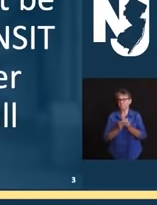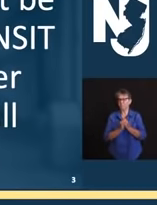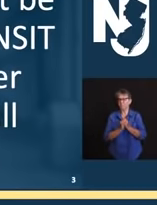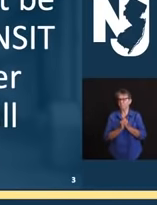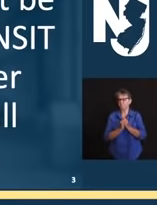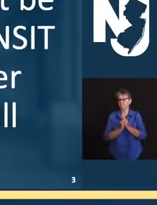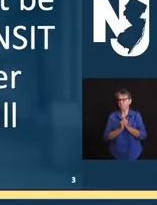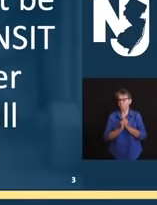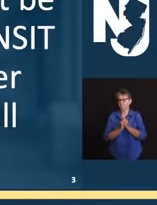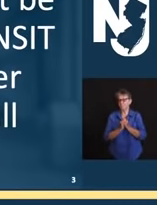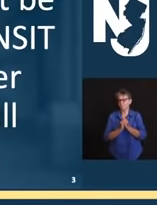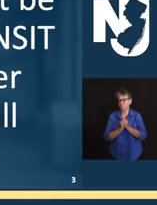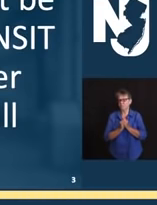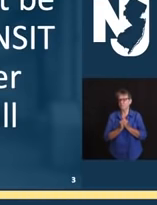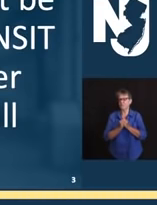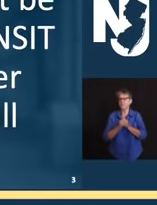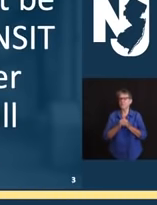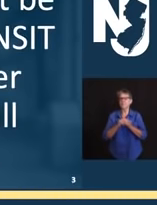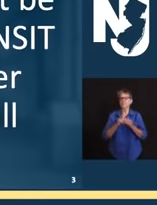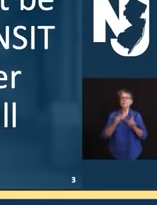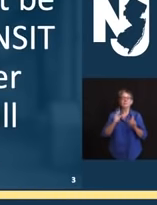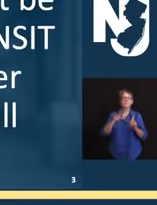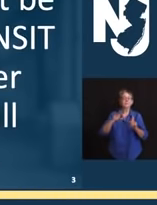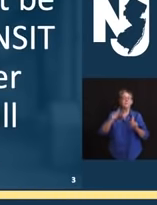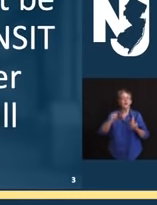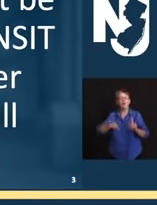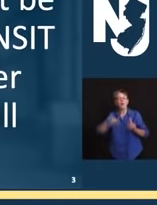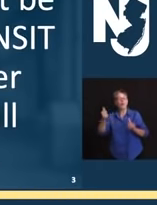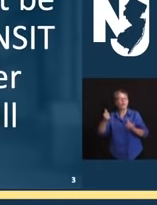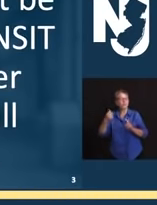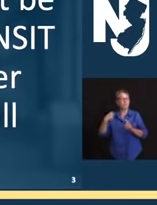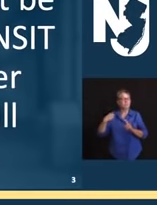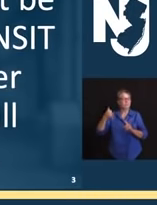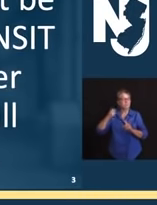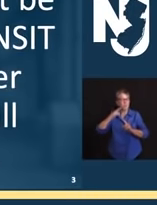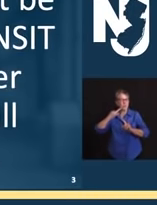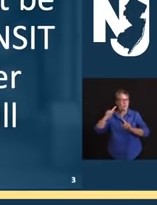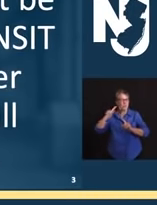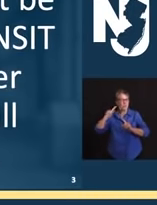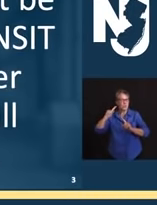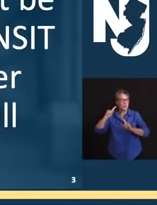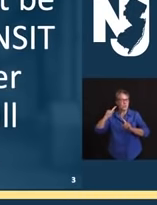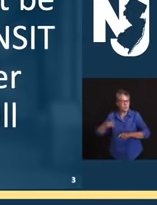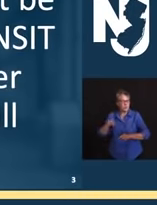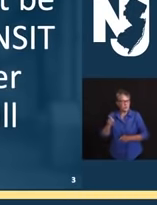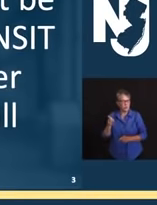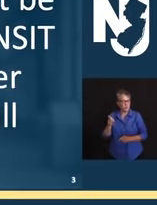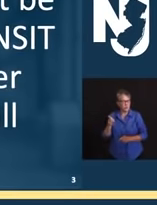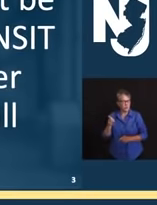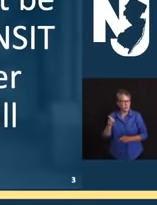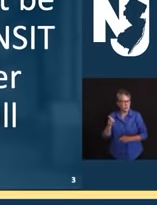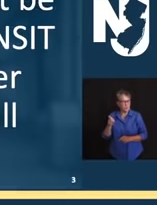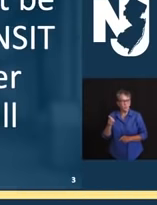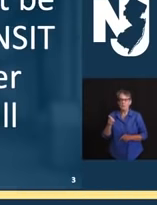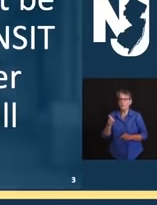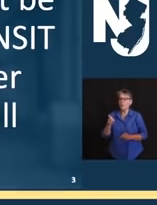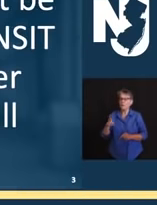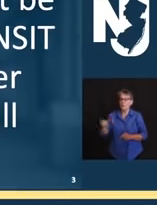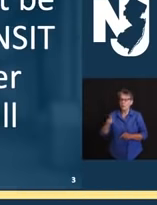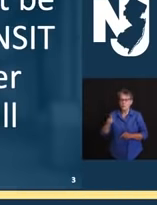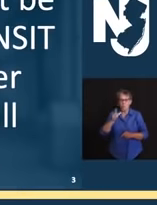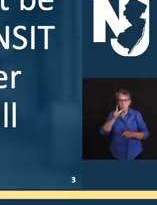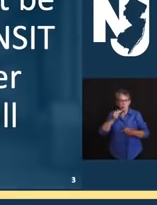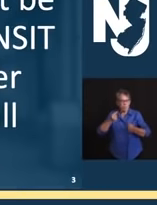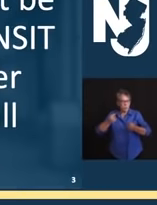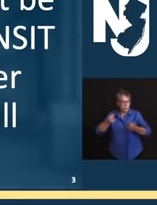both NJ Transit and private carrier employees and customers while in all vehicles, remain in effect. And through